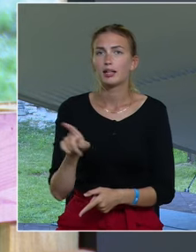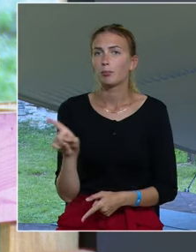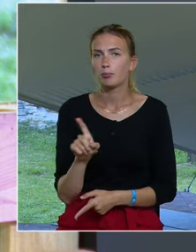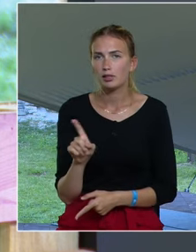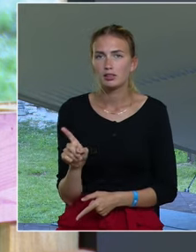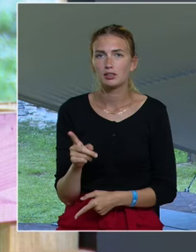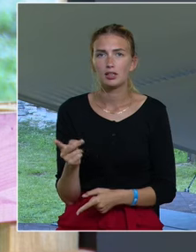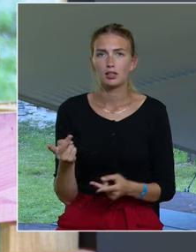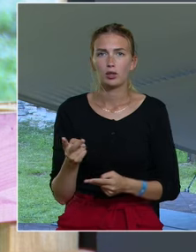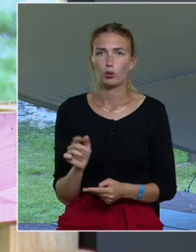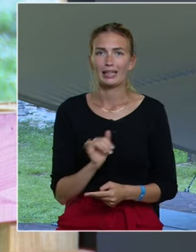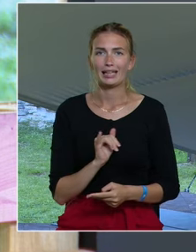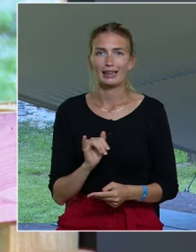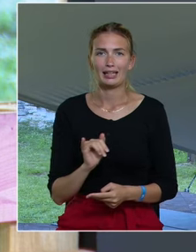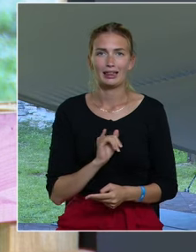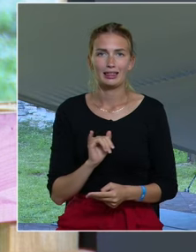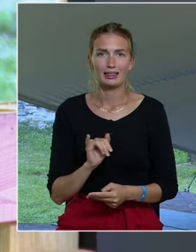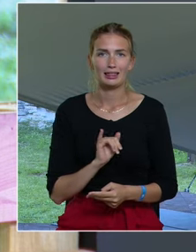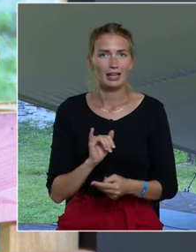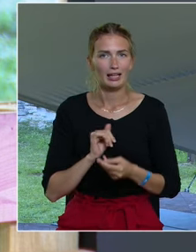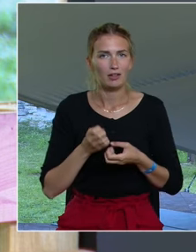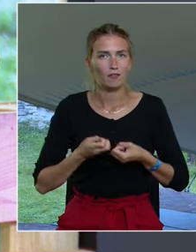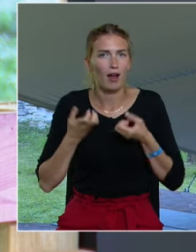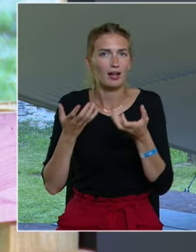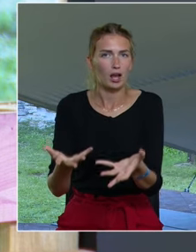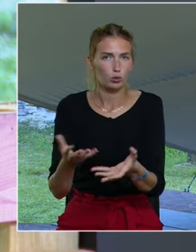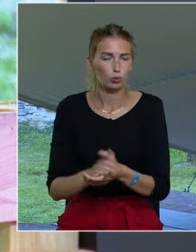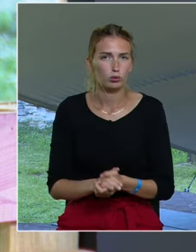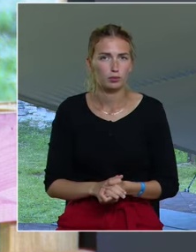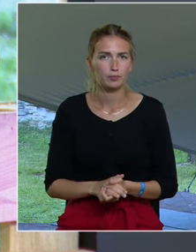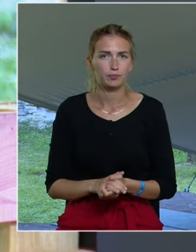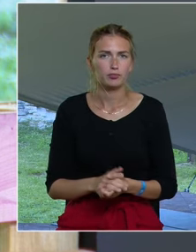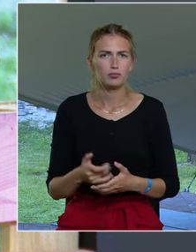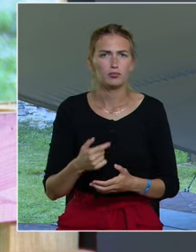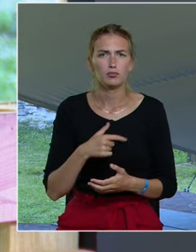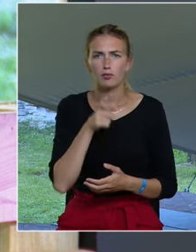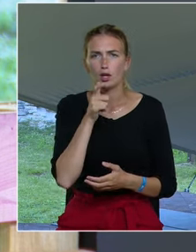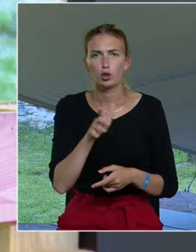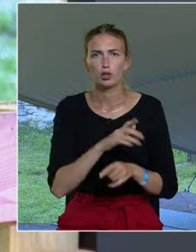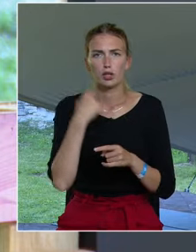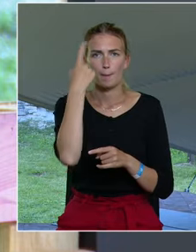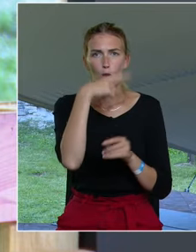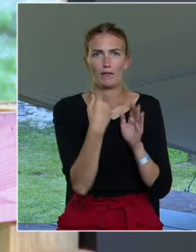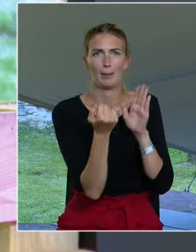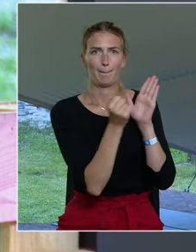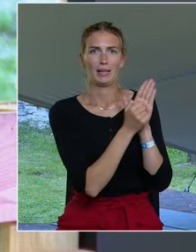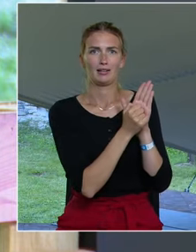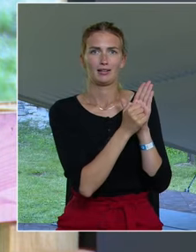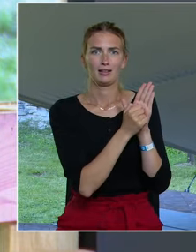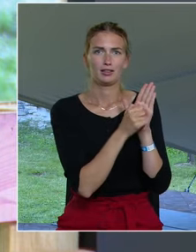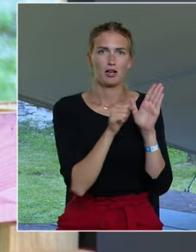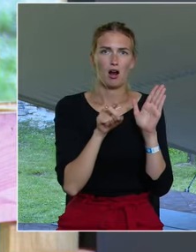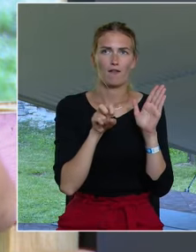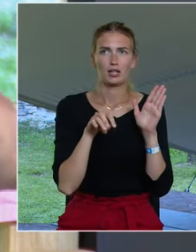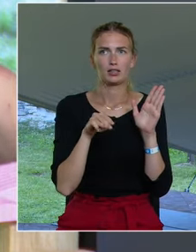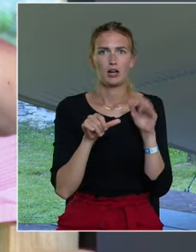of identity presentation. So I wouldn't disregard these profile pictures, etc., as a bad thing, because it's all, in